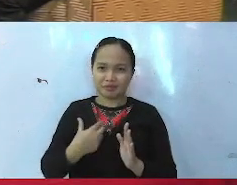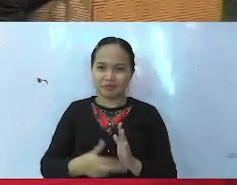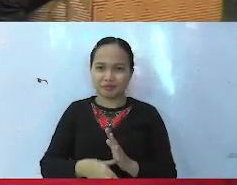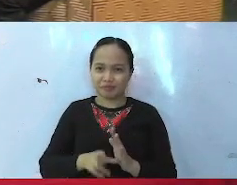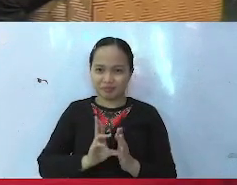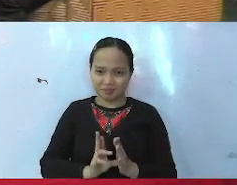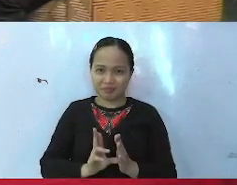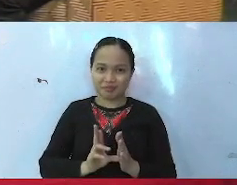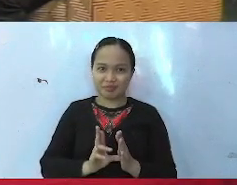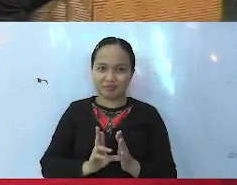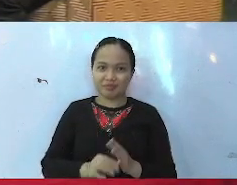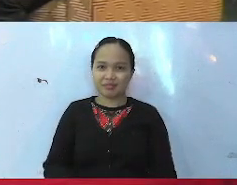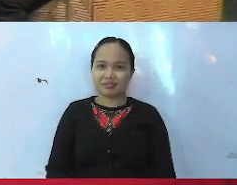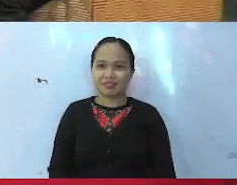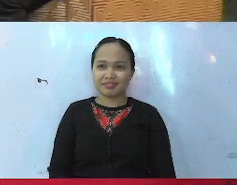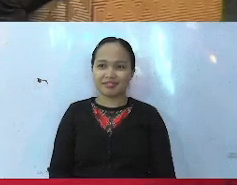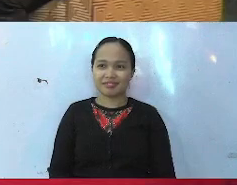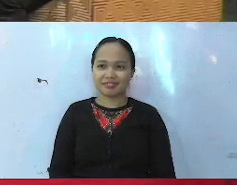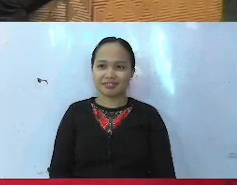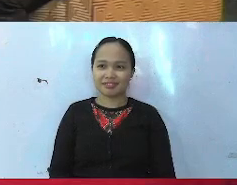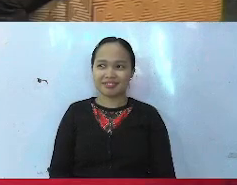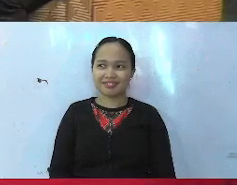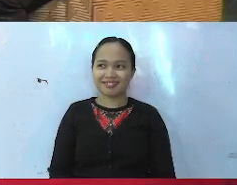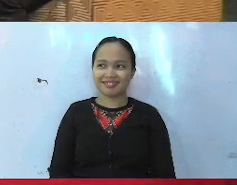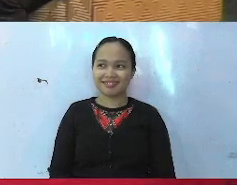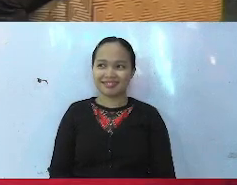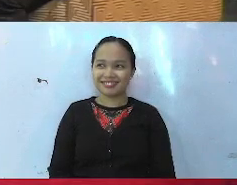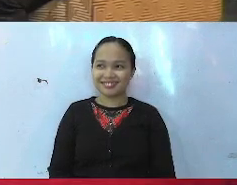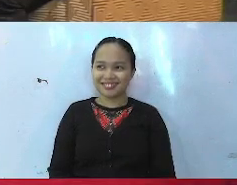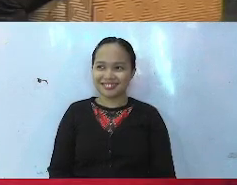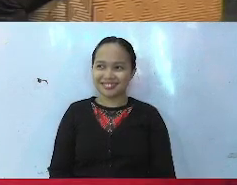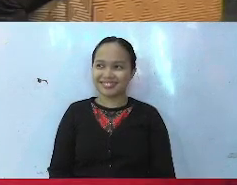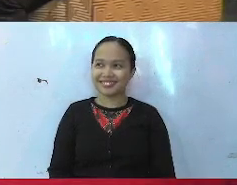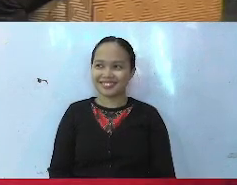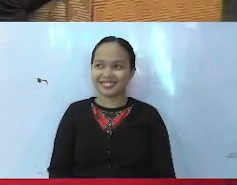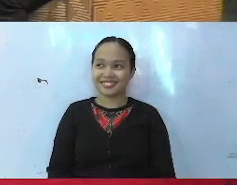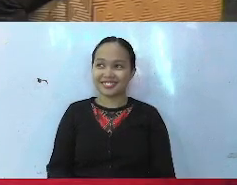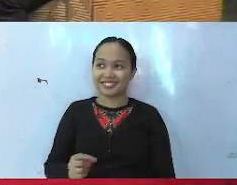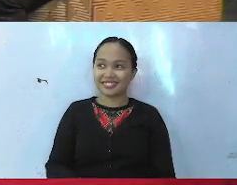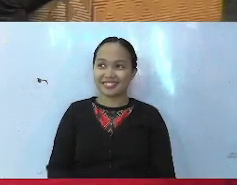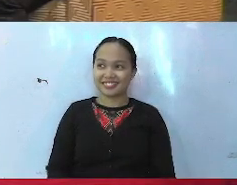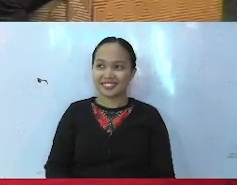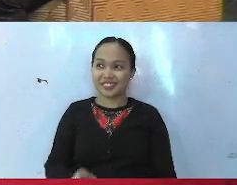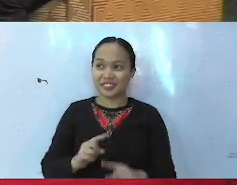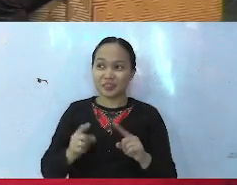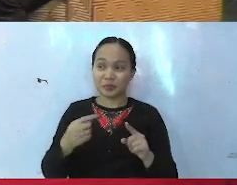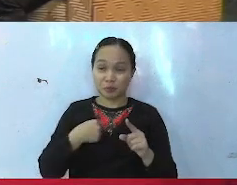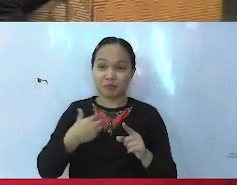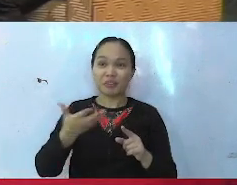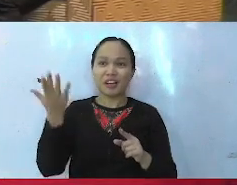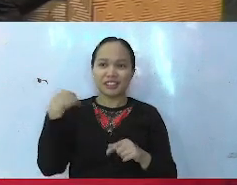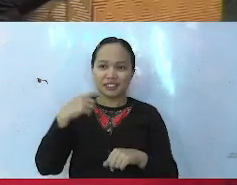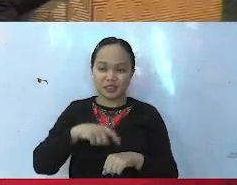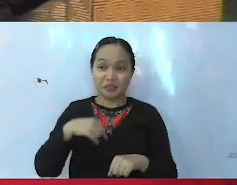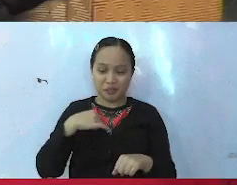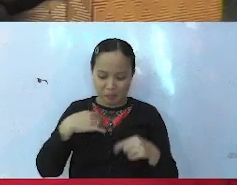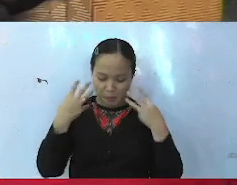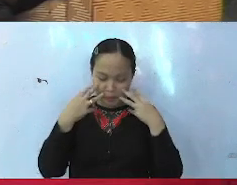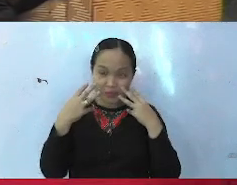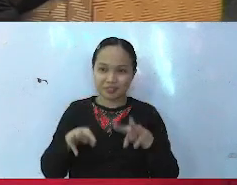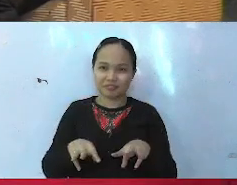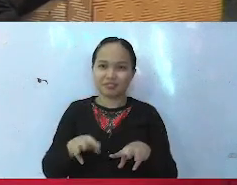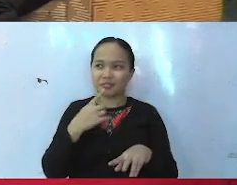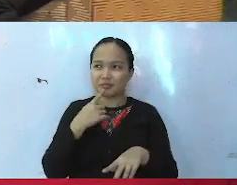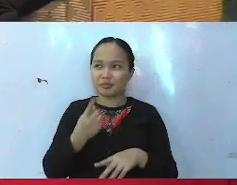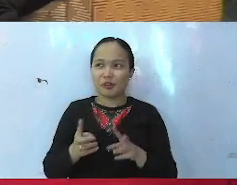nga eh. Ako ka, bago pumunta dito eh. Alam mo, nung nakaraan ko pa yung pinapanood eh. Ay, pambira. Oo, talagang ano,